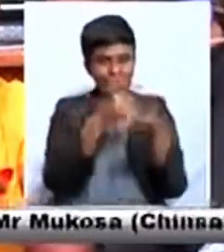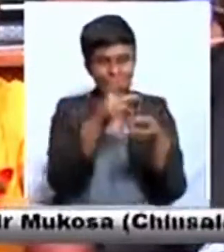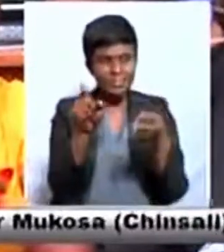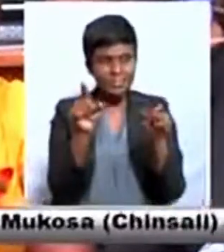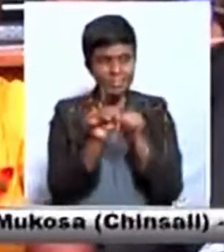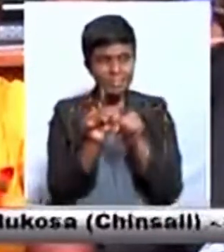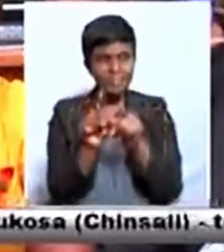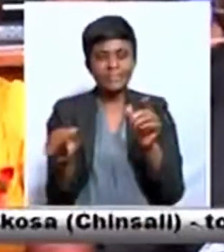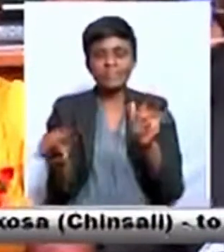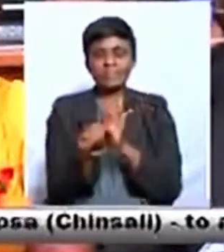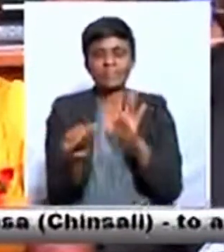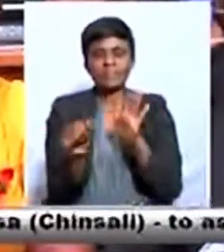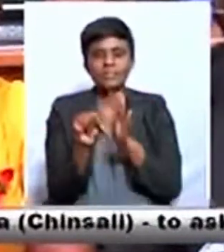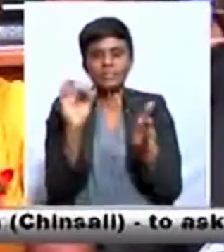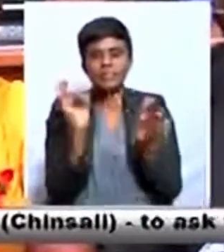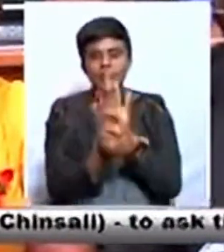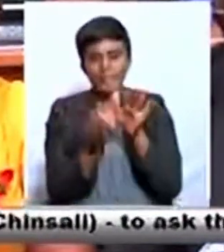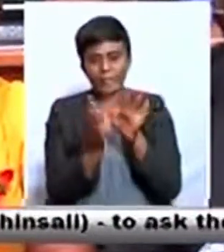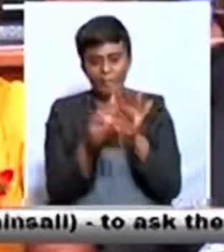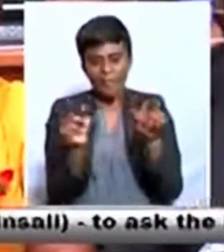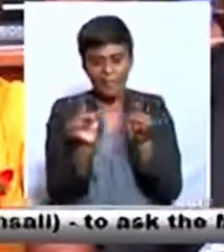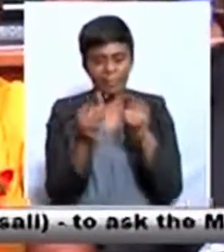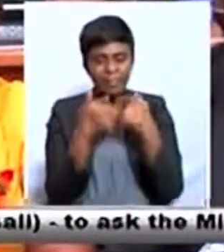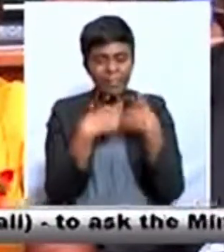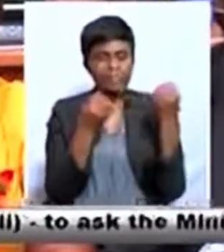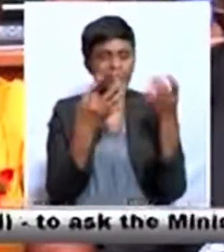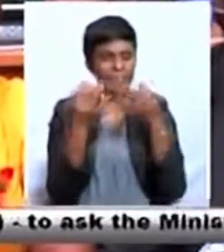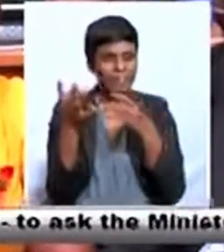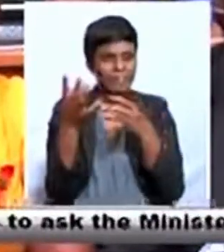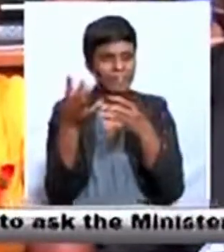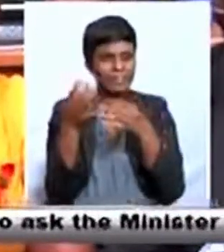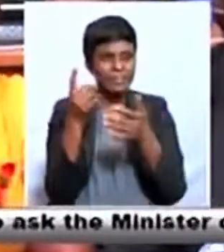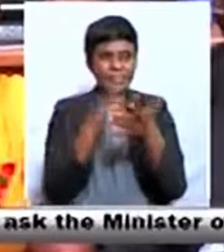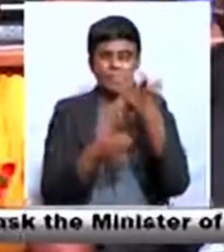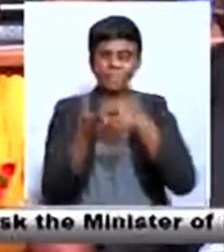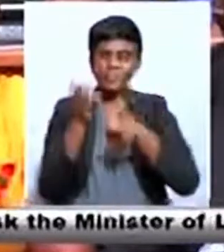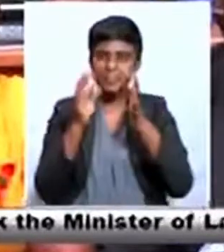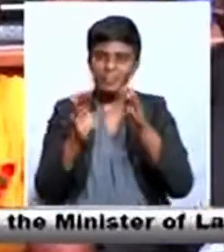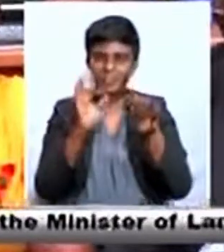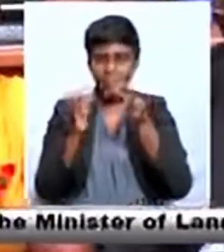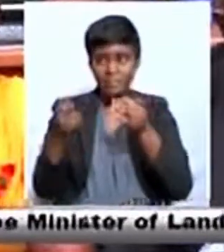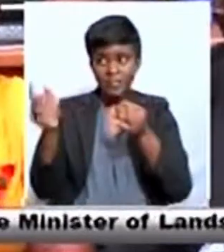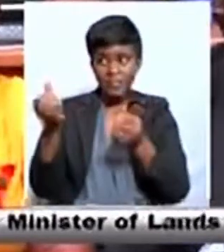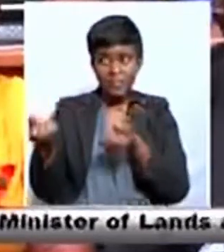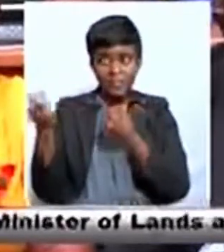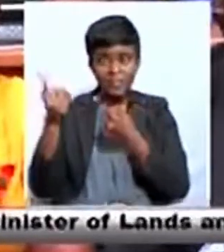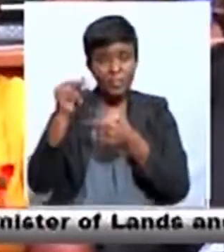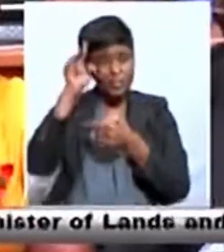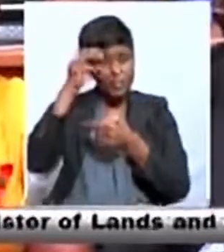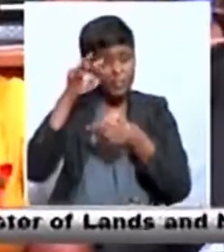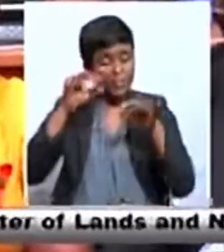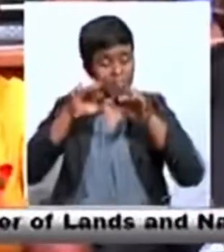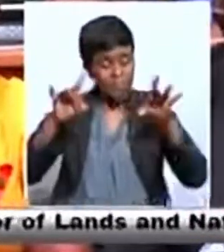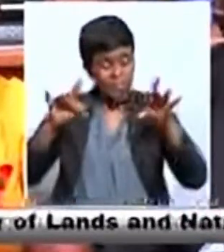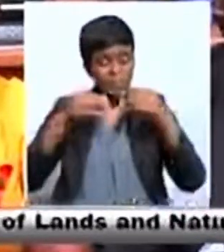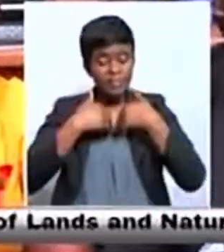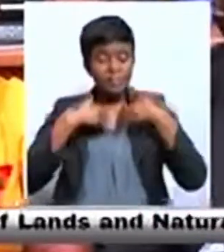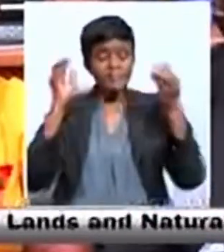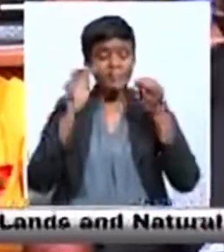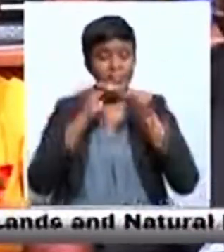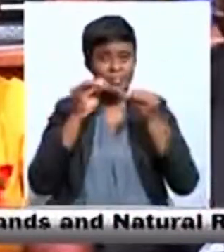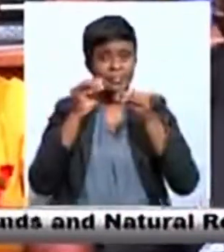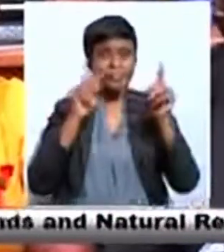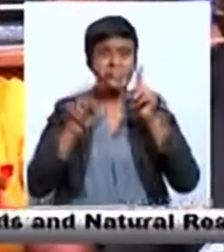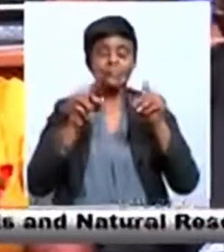hiding files. There are a lot of those consultants, so-called consultants. If you went to Ministry of Lands, there were a lot of people